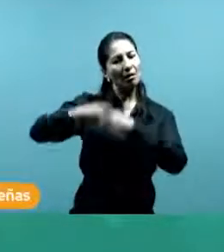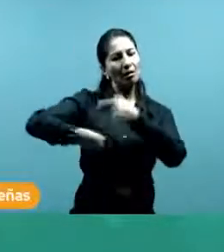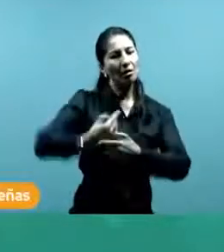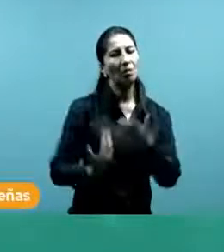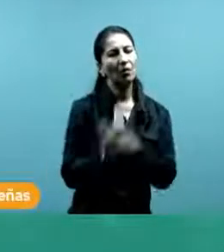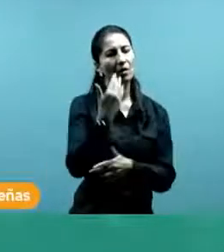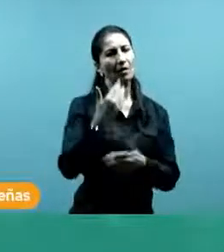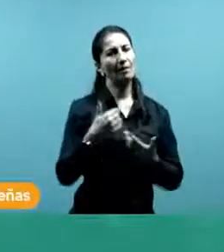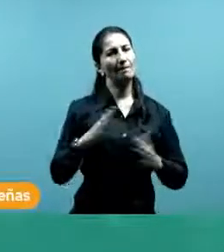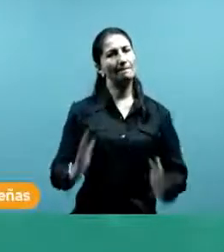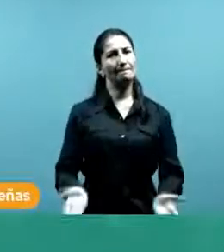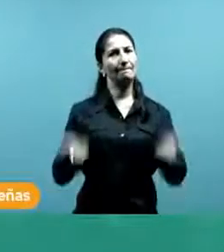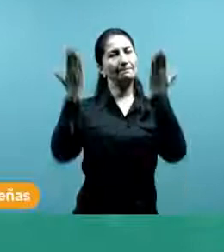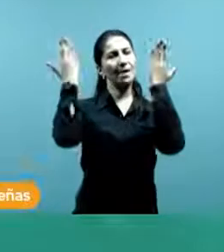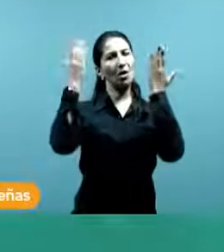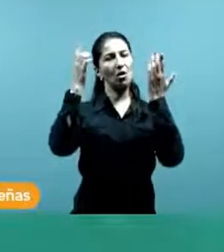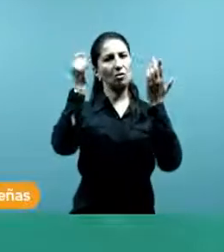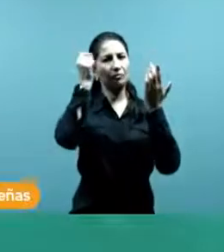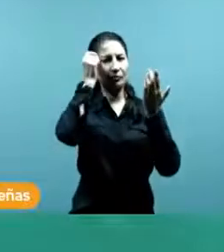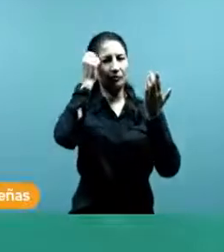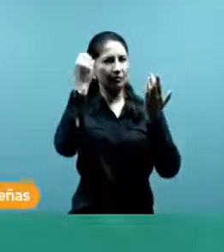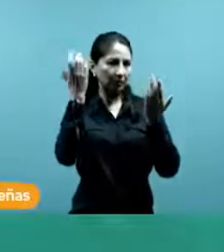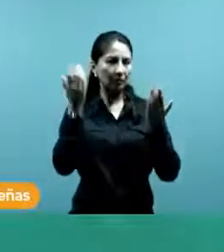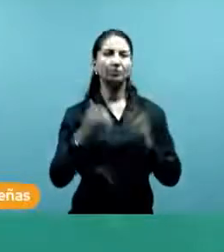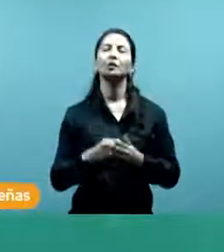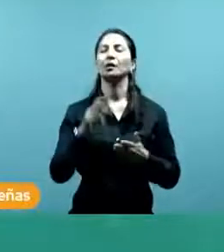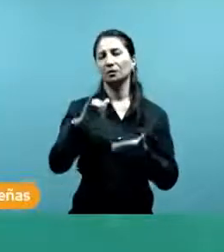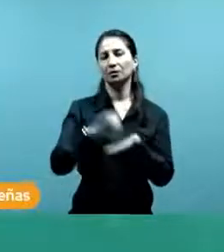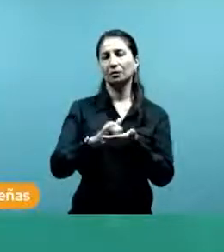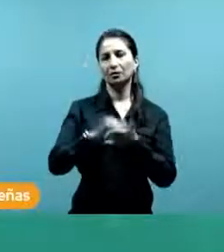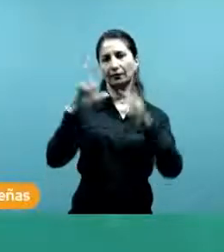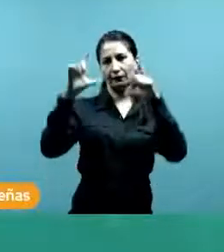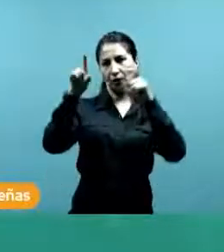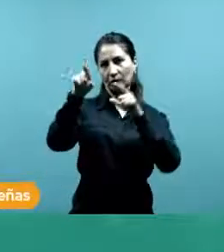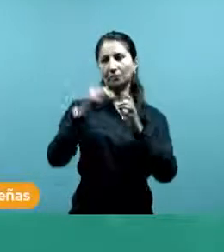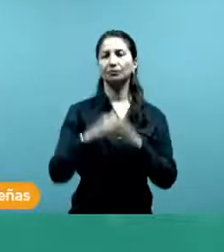in this town of Barabú that was very